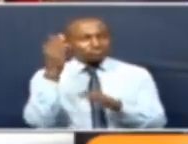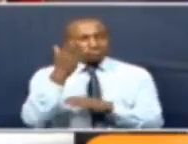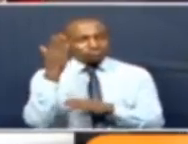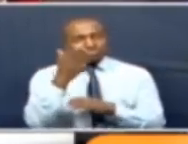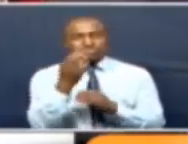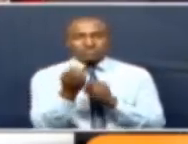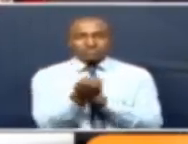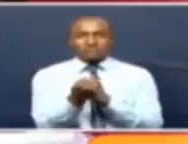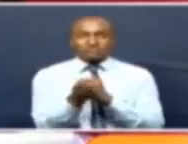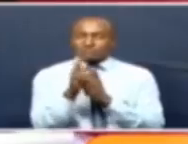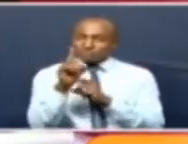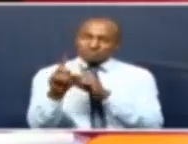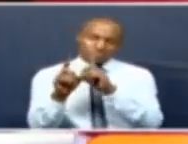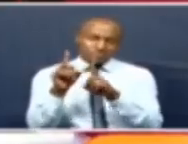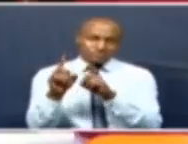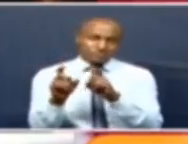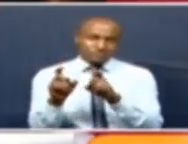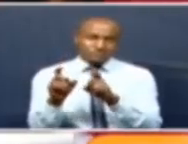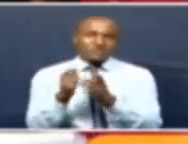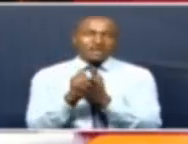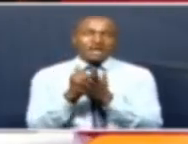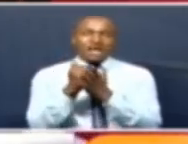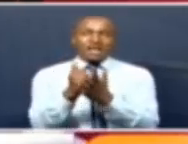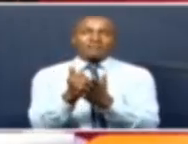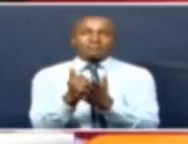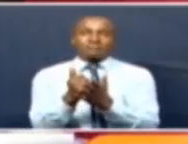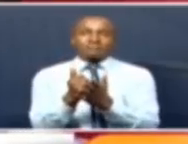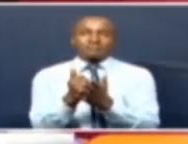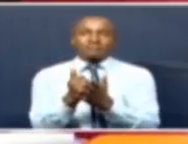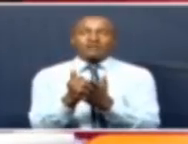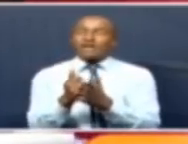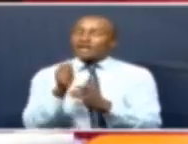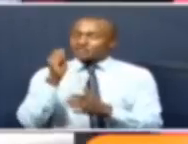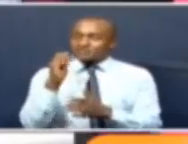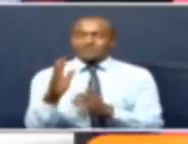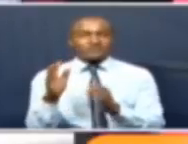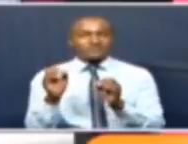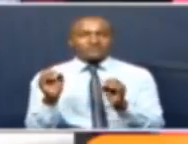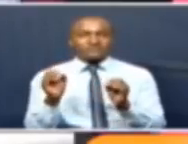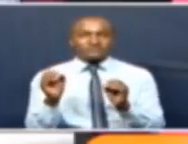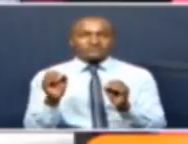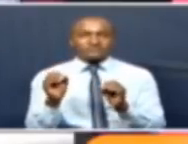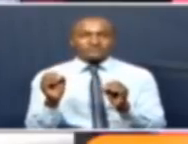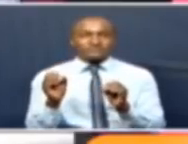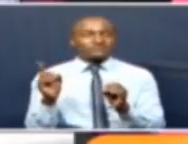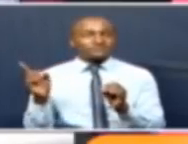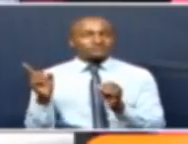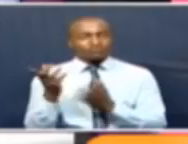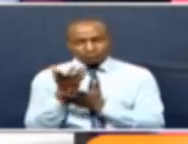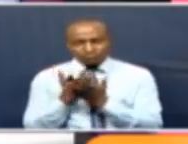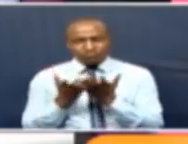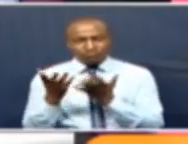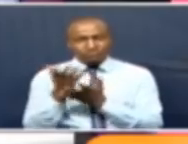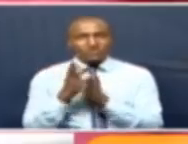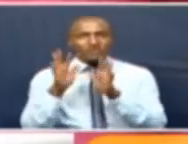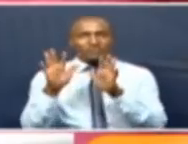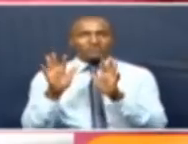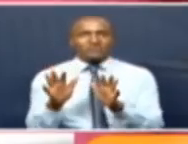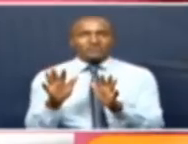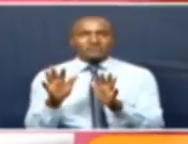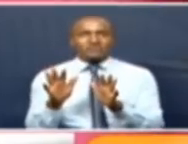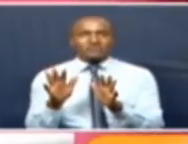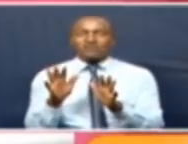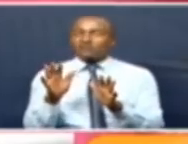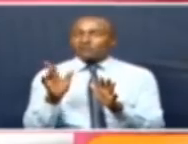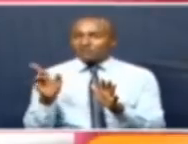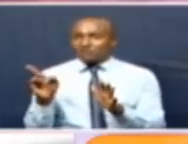kwangu because lilo linaweza kusaidia bila kutumia mfuko. The bonding is an important part of the meeting, especially for